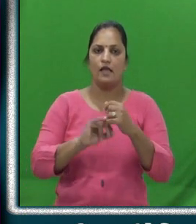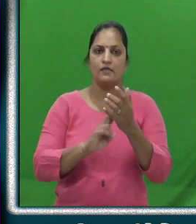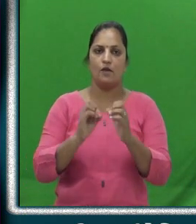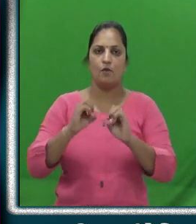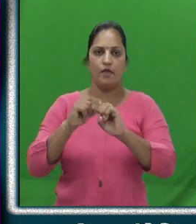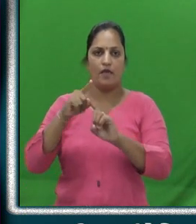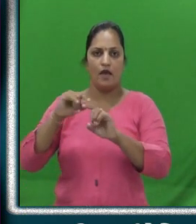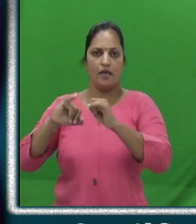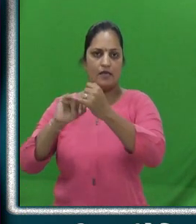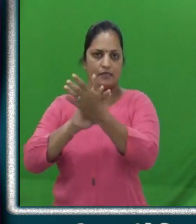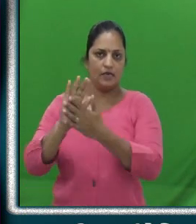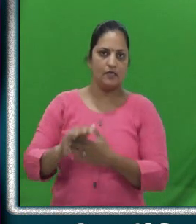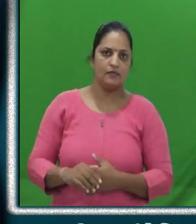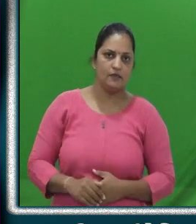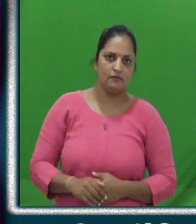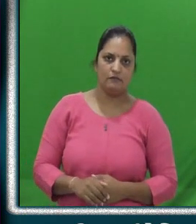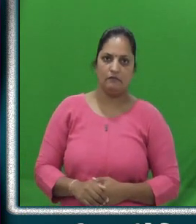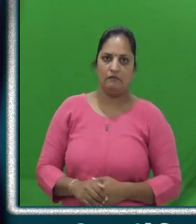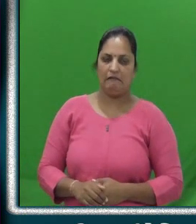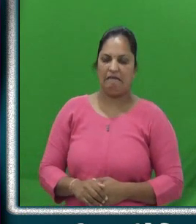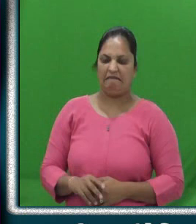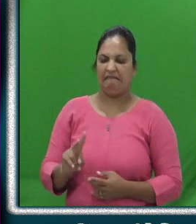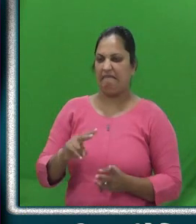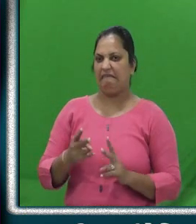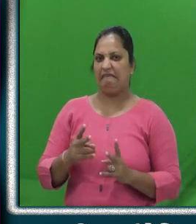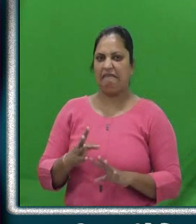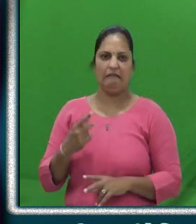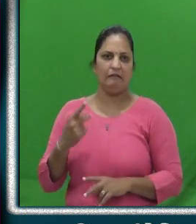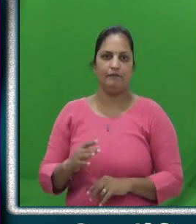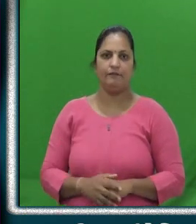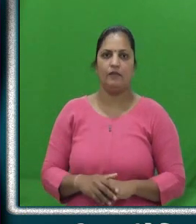Snobbish means haughty, dumbi.